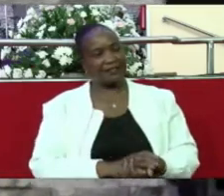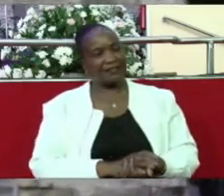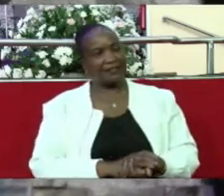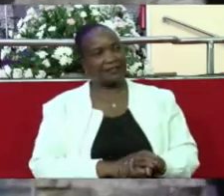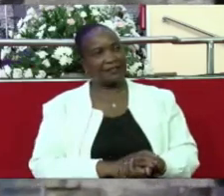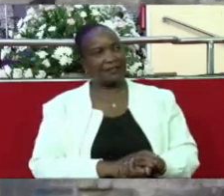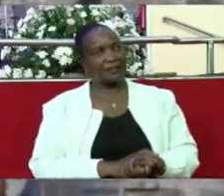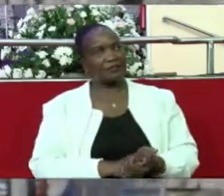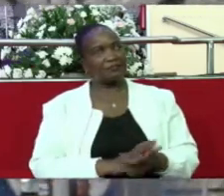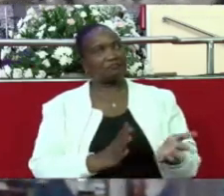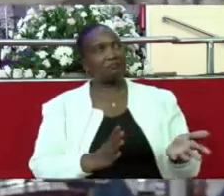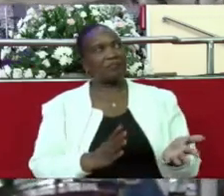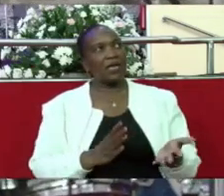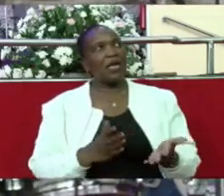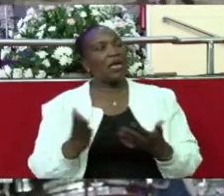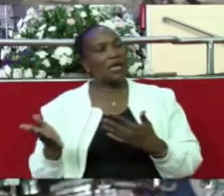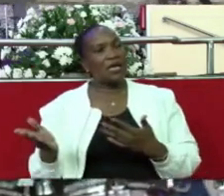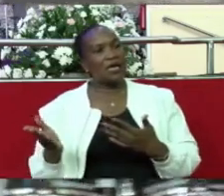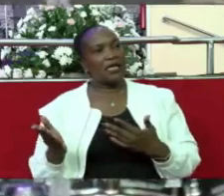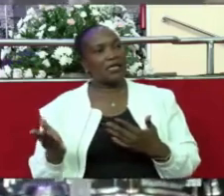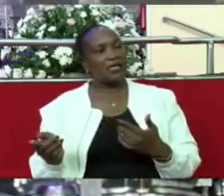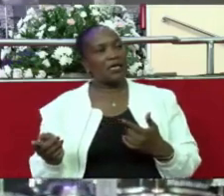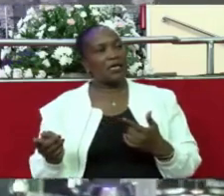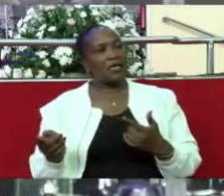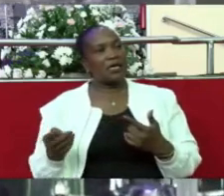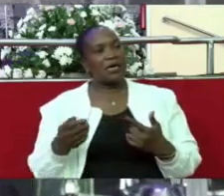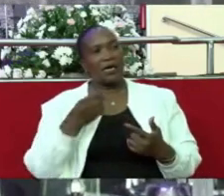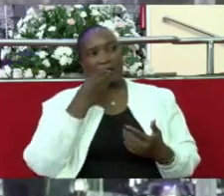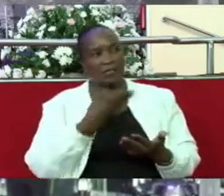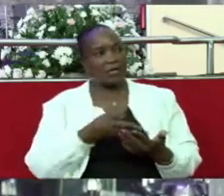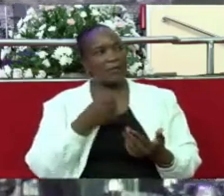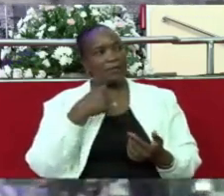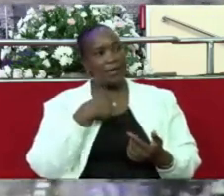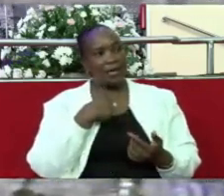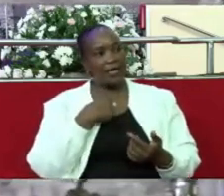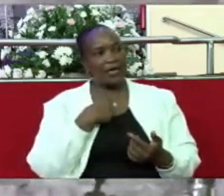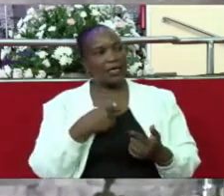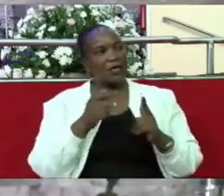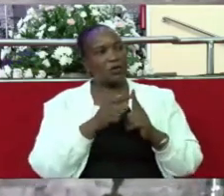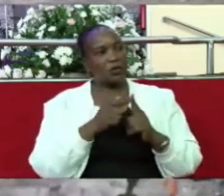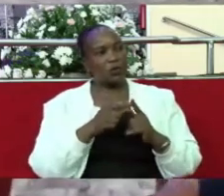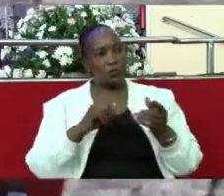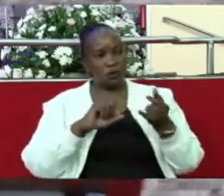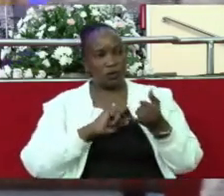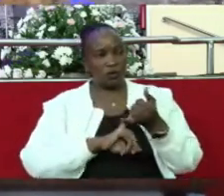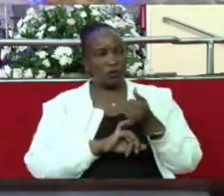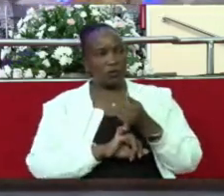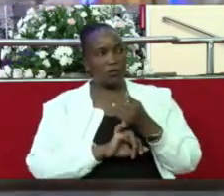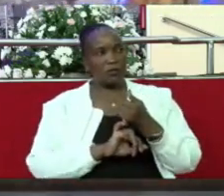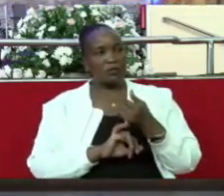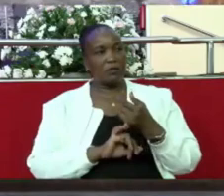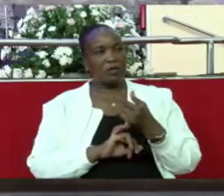coming here to train me, why don't you join this company so that you